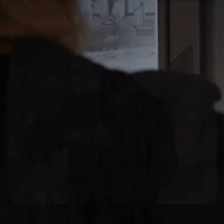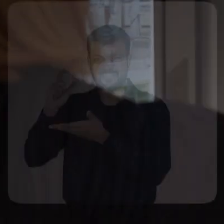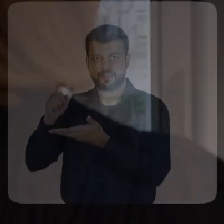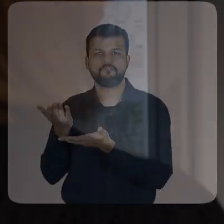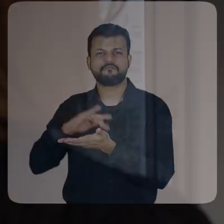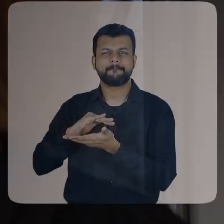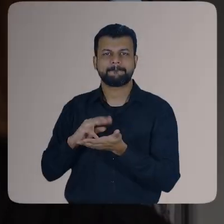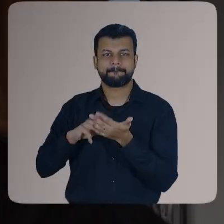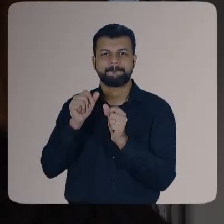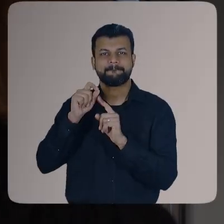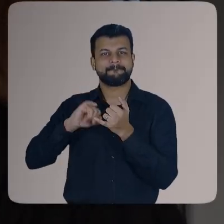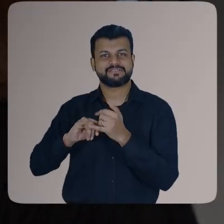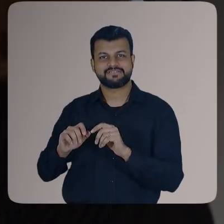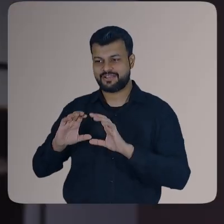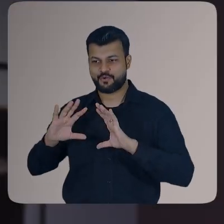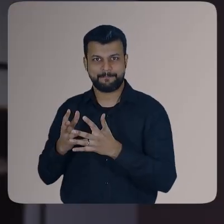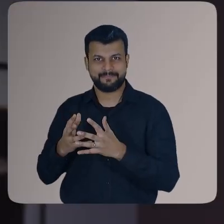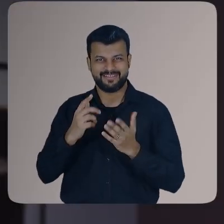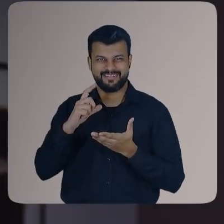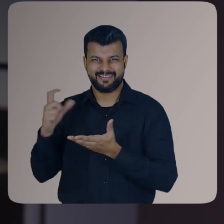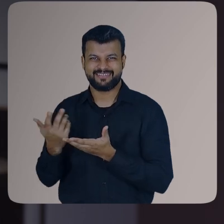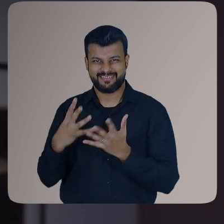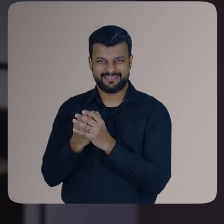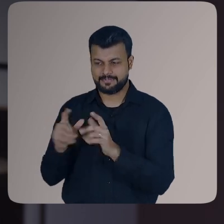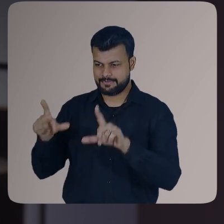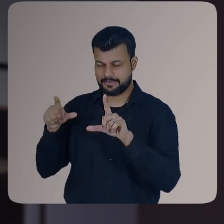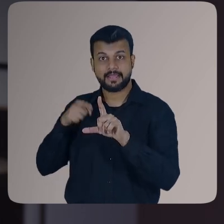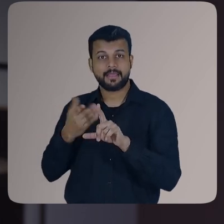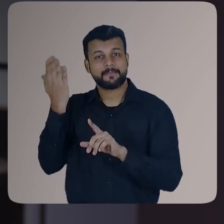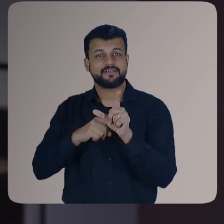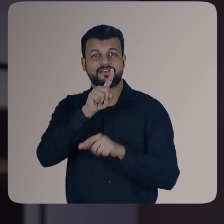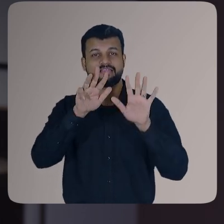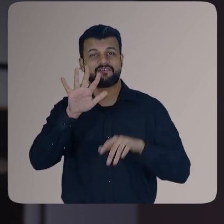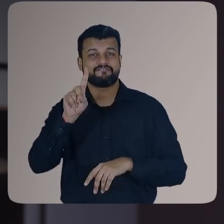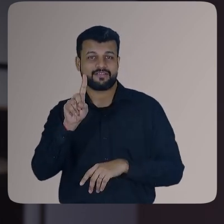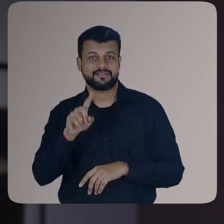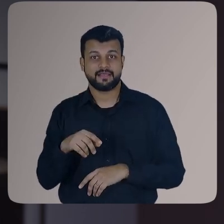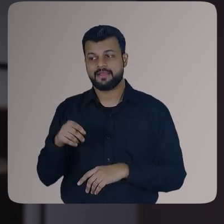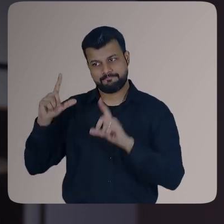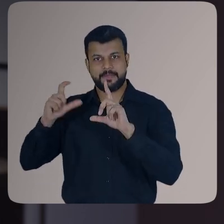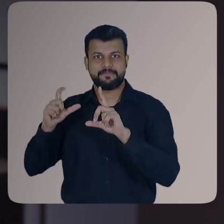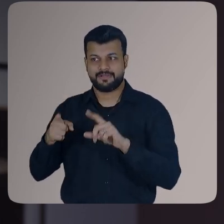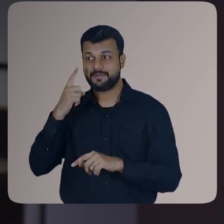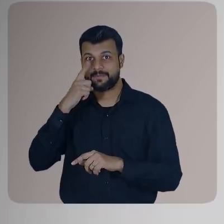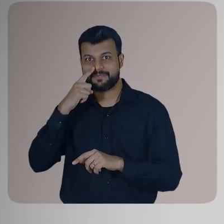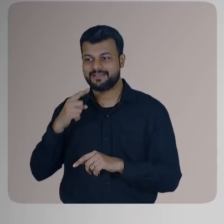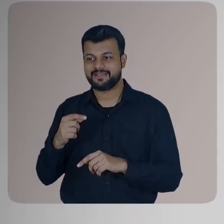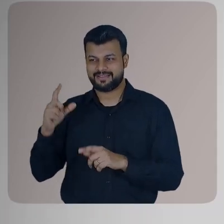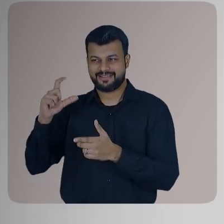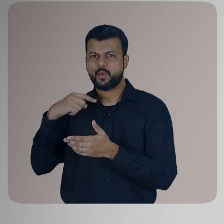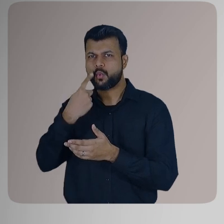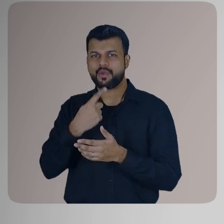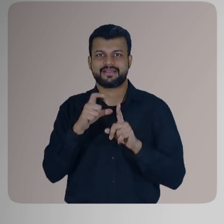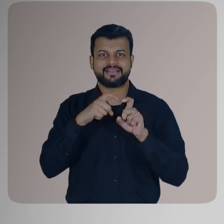This photograph from MAP's collection features Maharani Gayatri Devi, taken in 1951 by Derek Atkins.